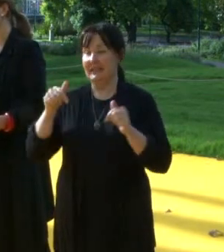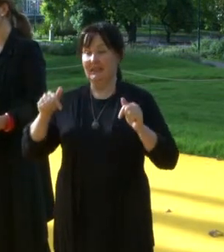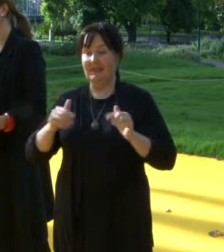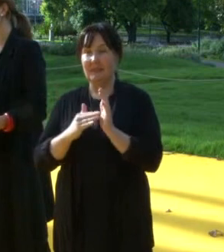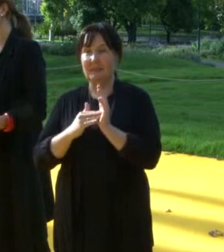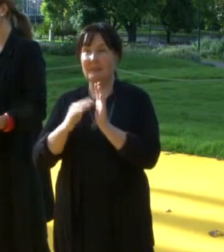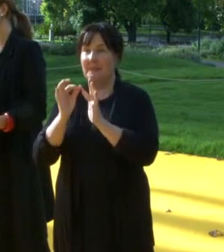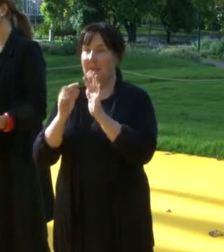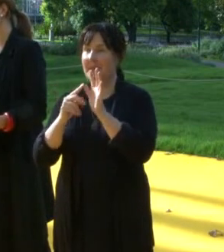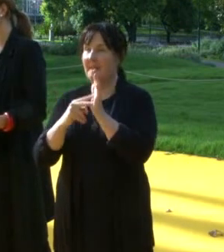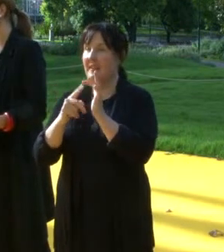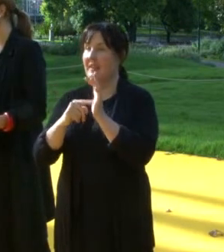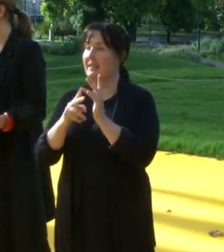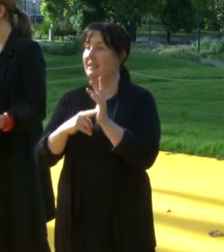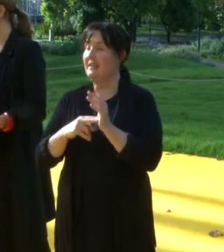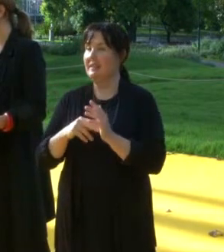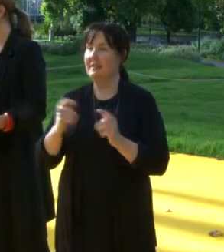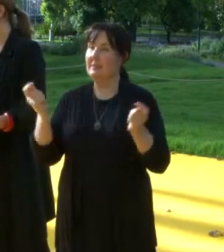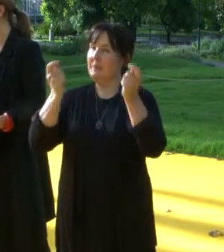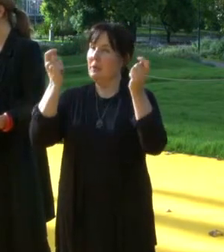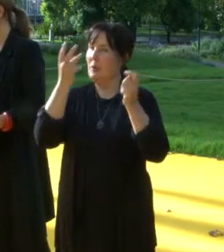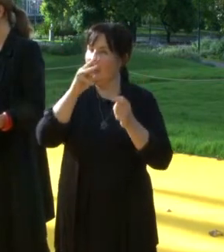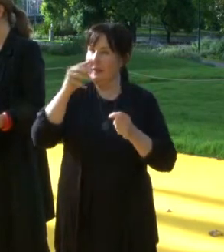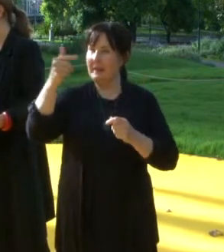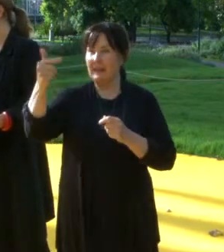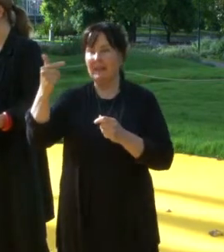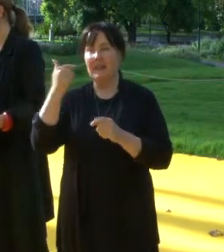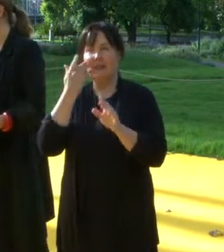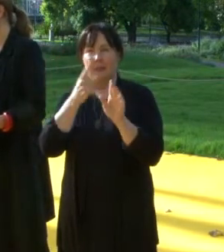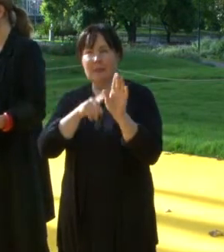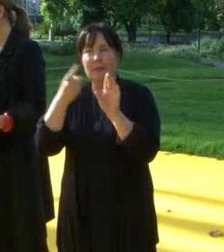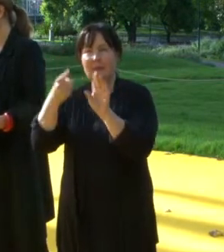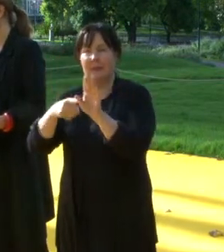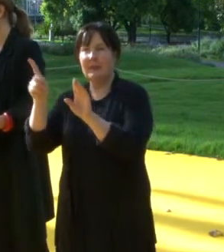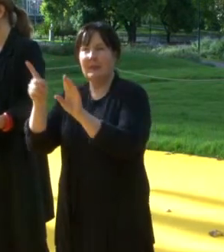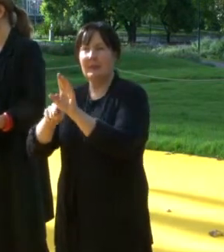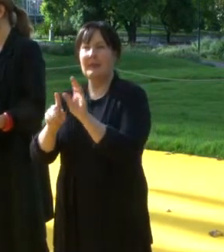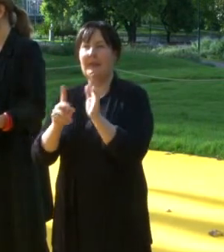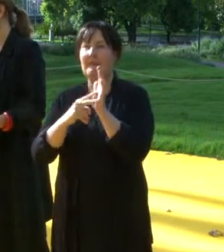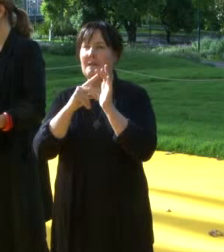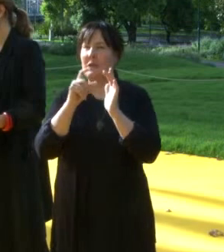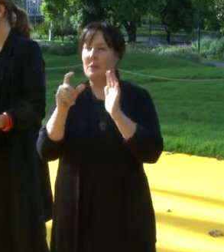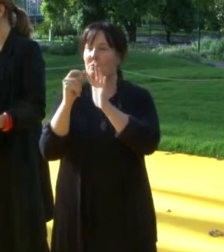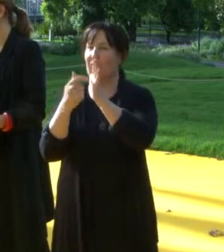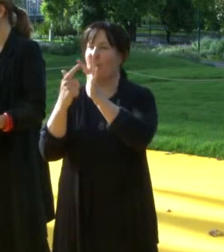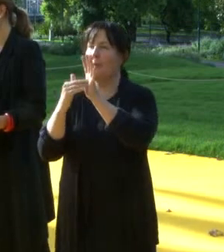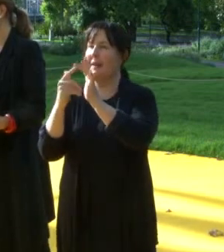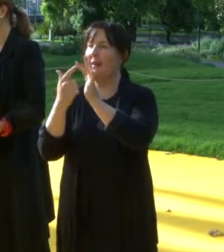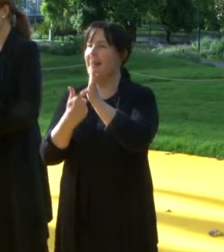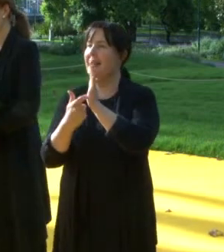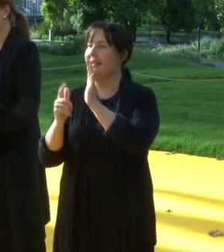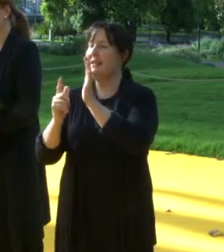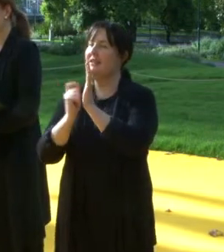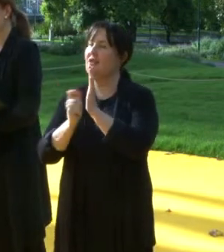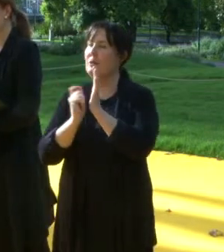to celebrate the 37th Annual Victorian Premier's Literary Awards. 37 years.